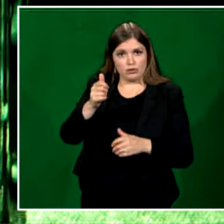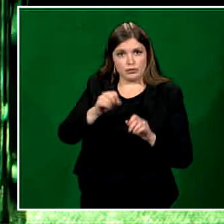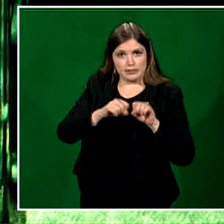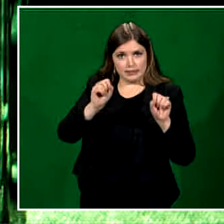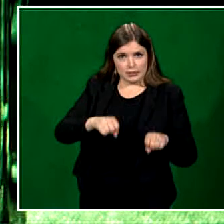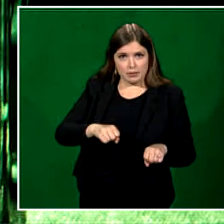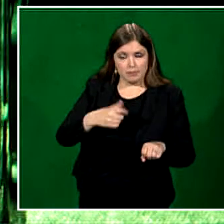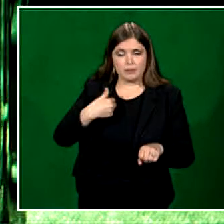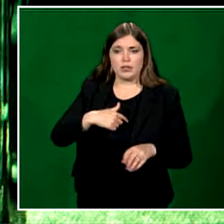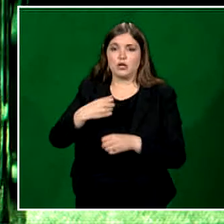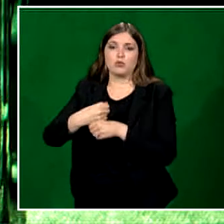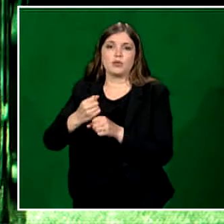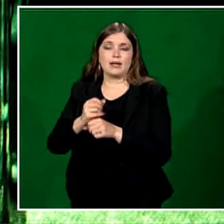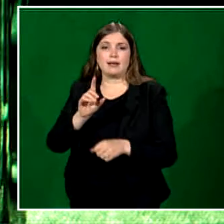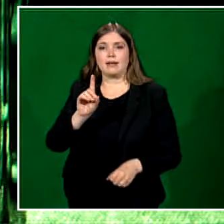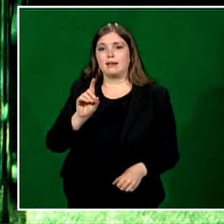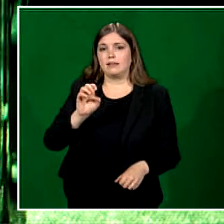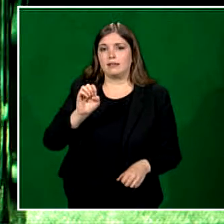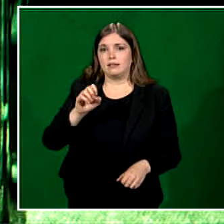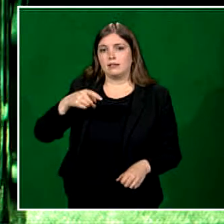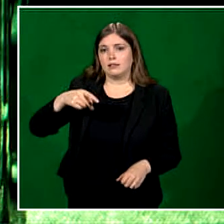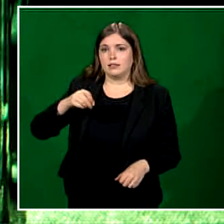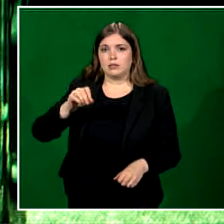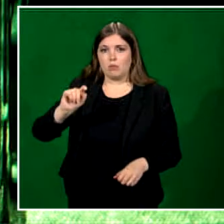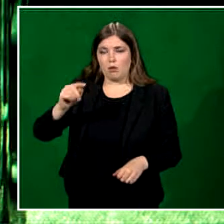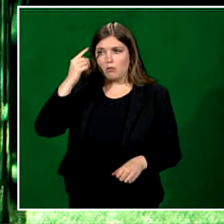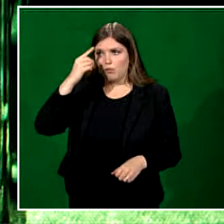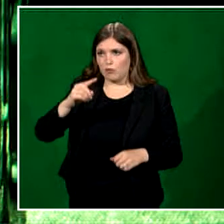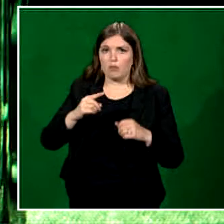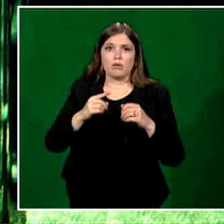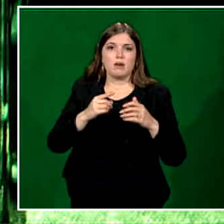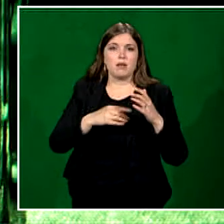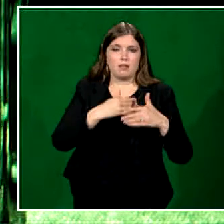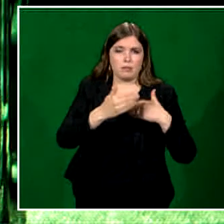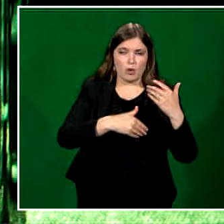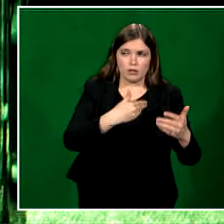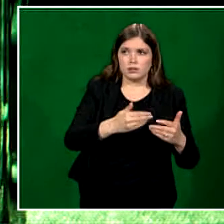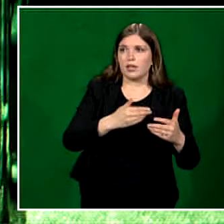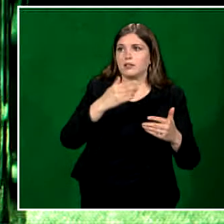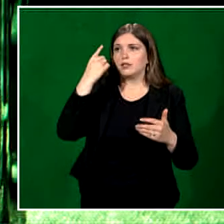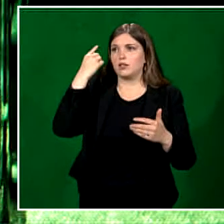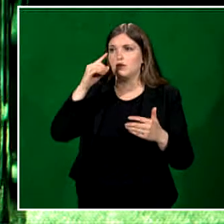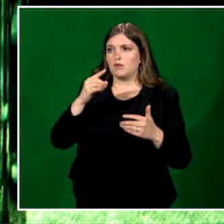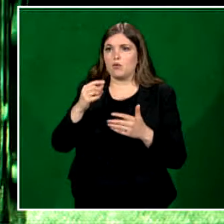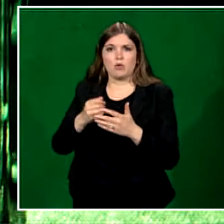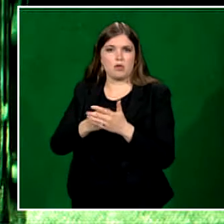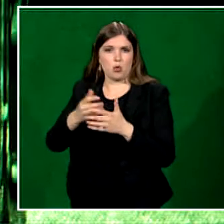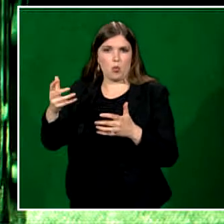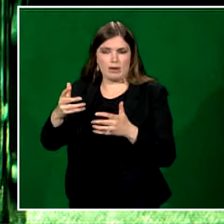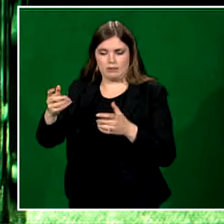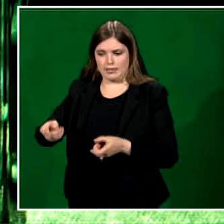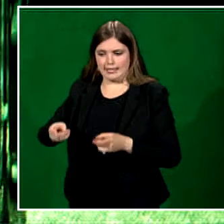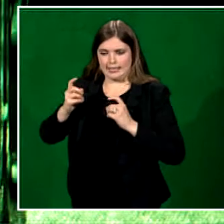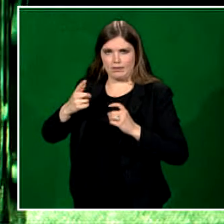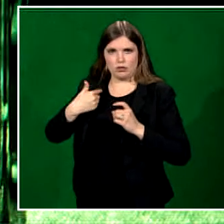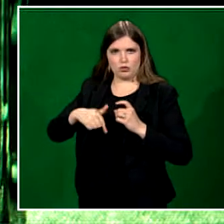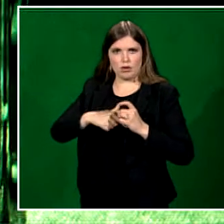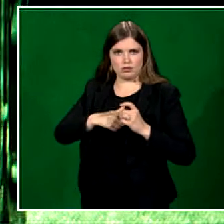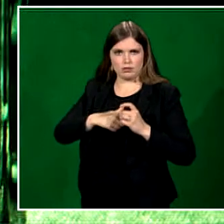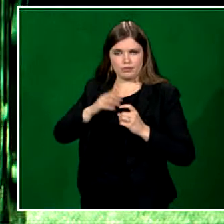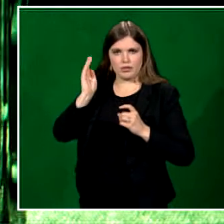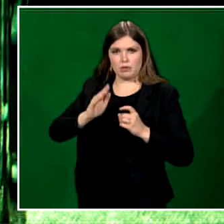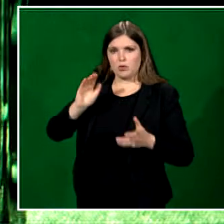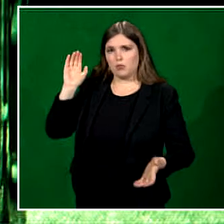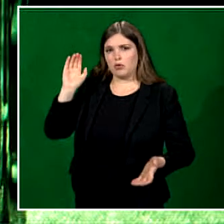depot for the farmers and the processors and the market sellers to deposit the waste for us in order to reduce adverse